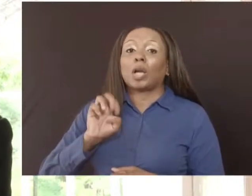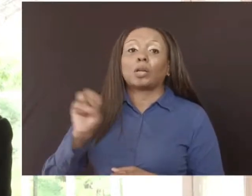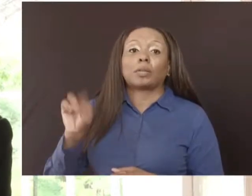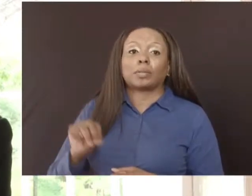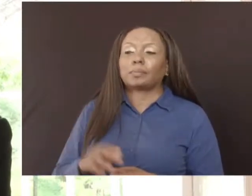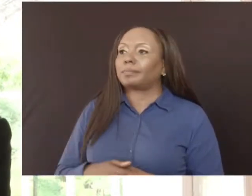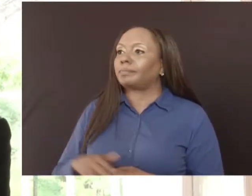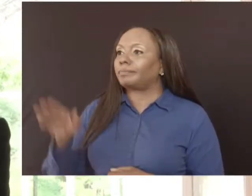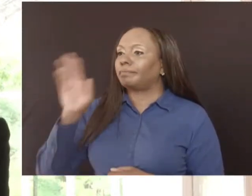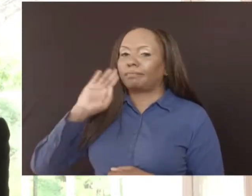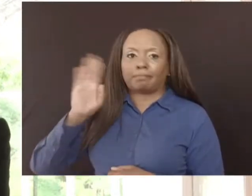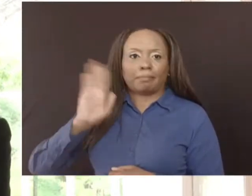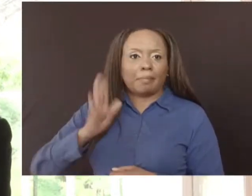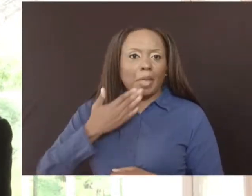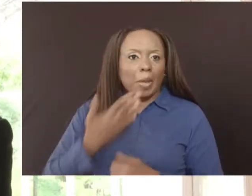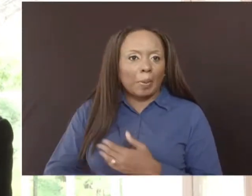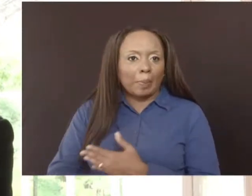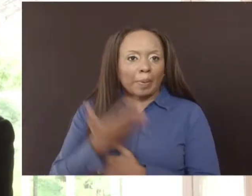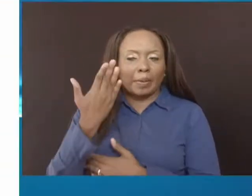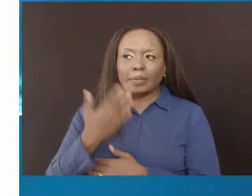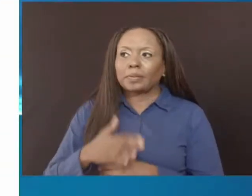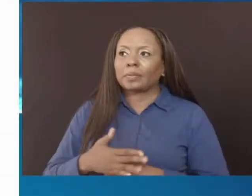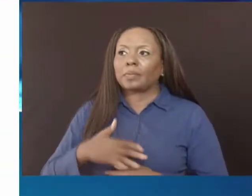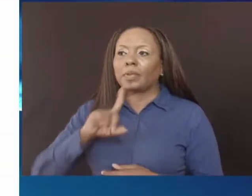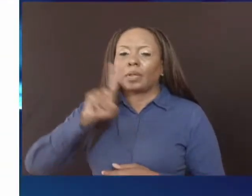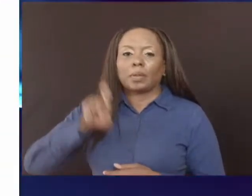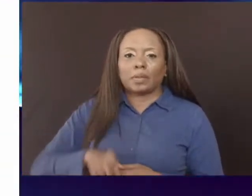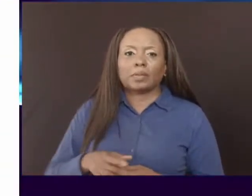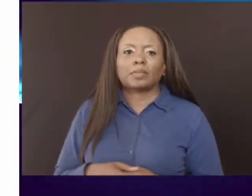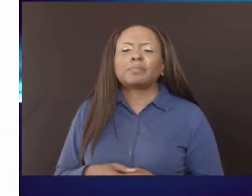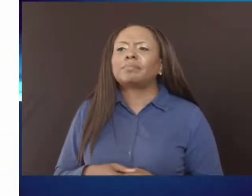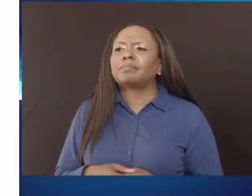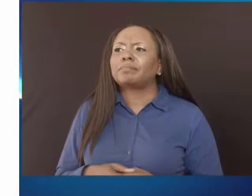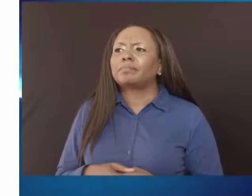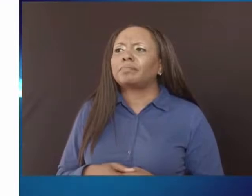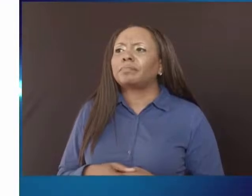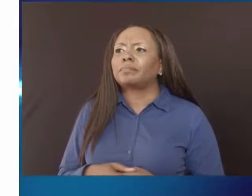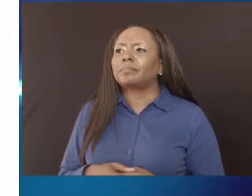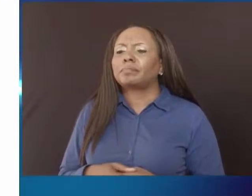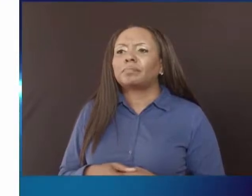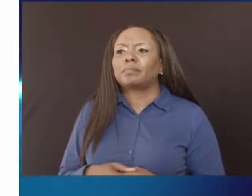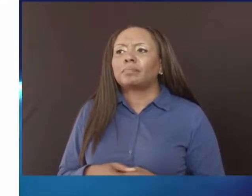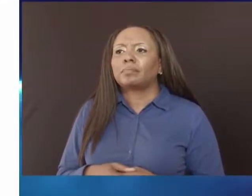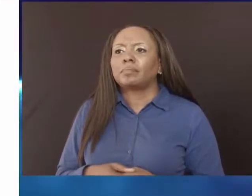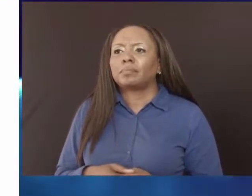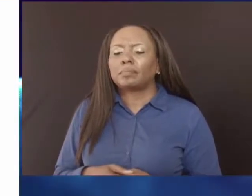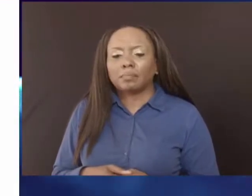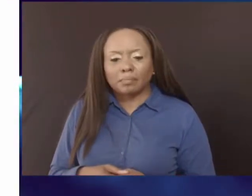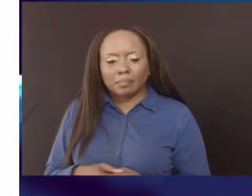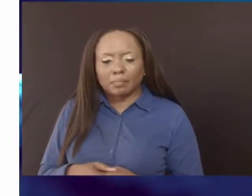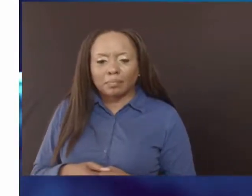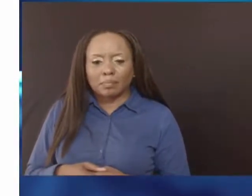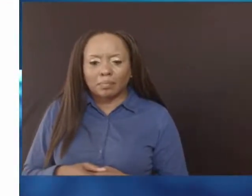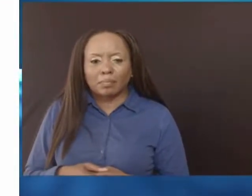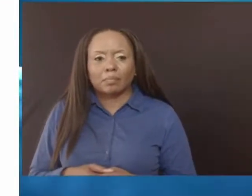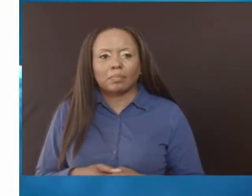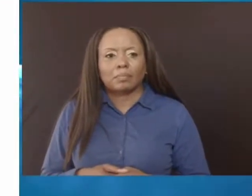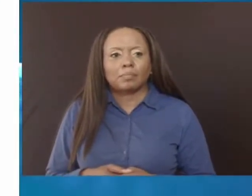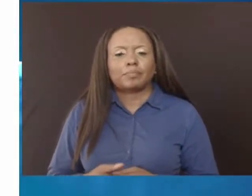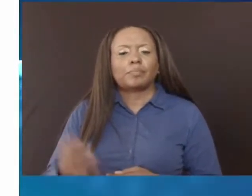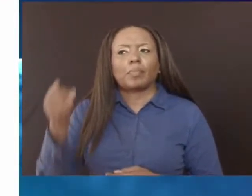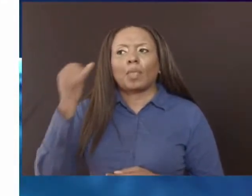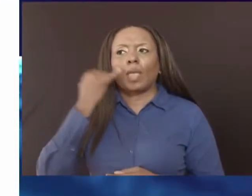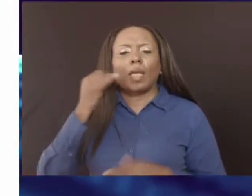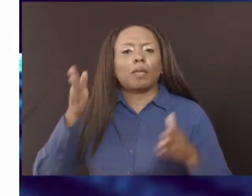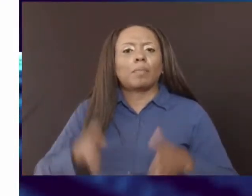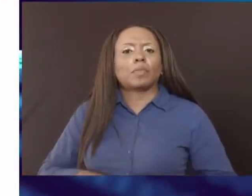Hey, good morning. My question is for Dr. Grandison. What are the penalties for persons found in breach of the terms and conditions of their